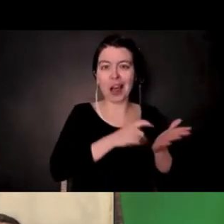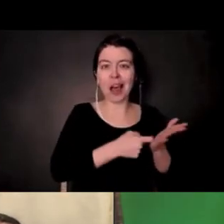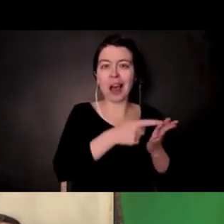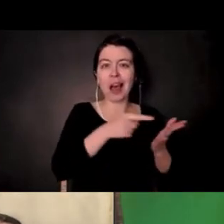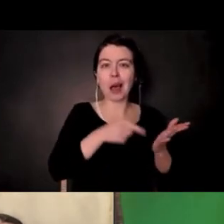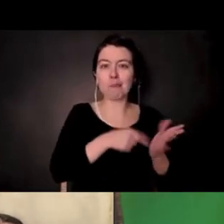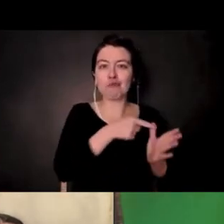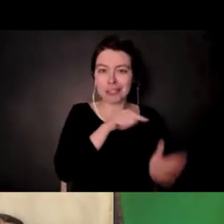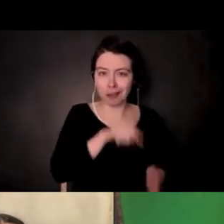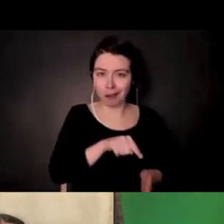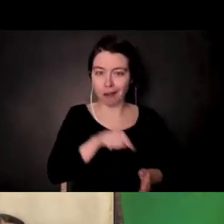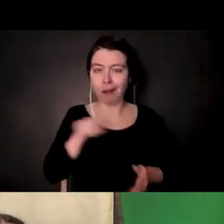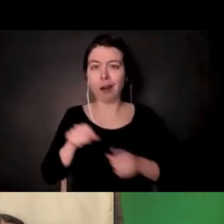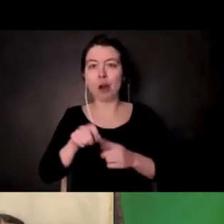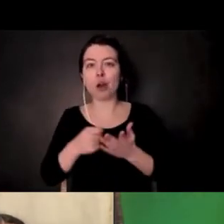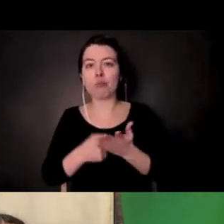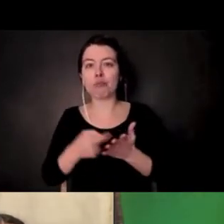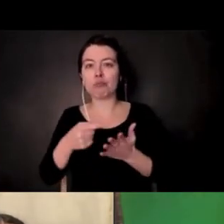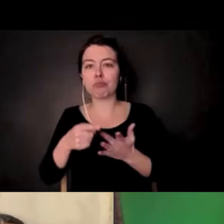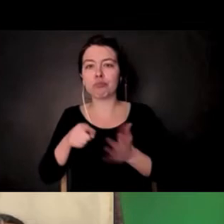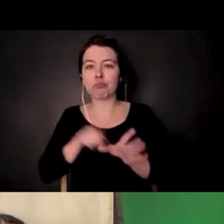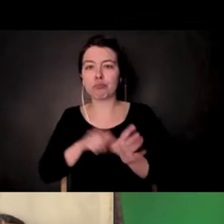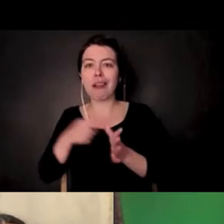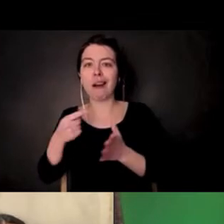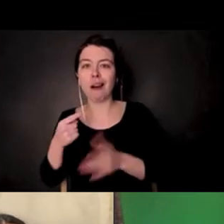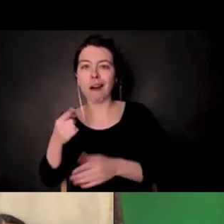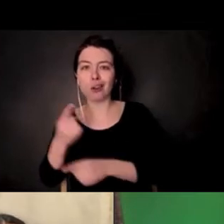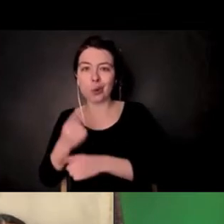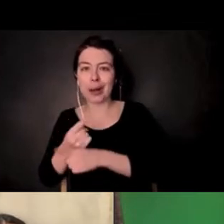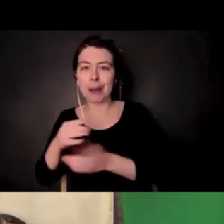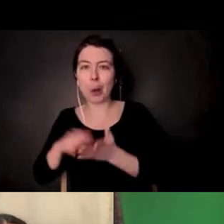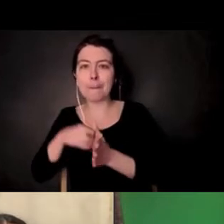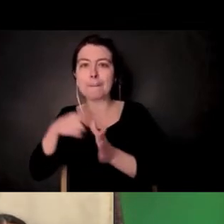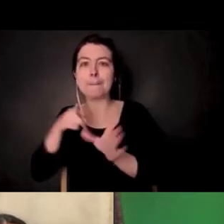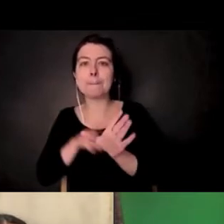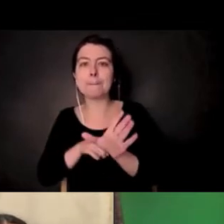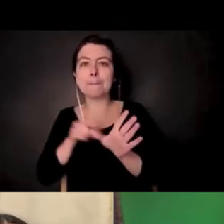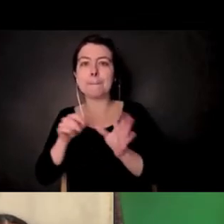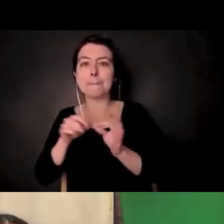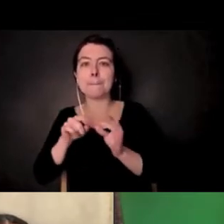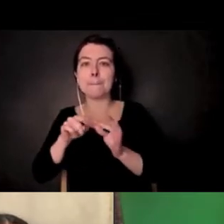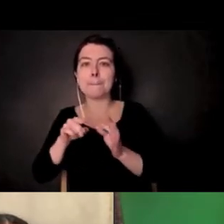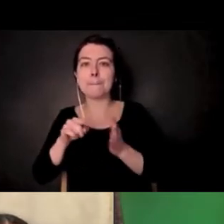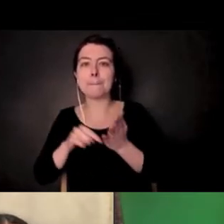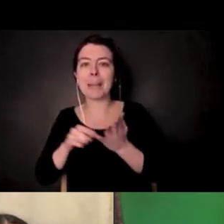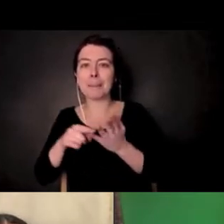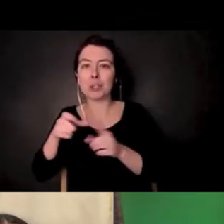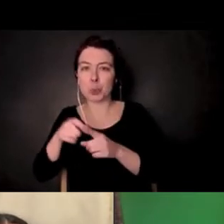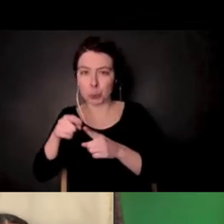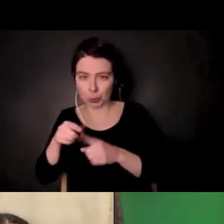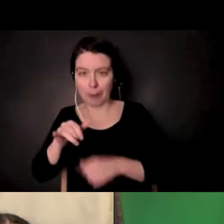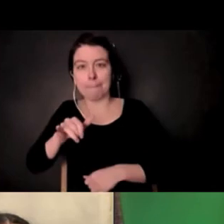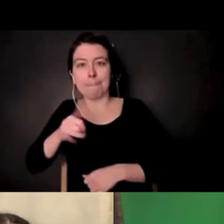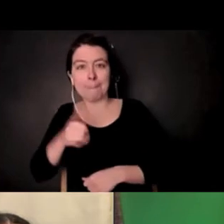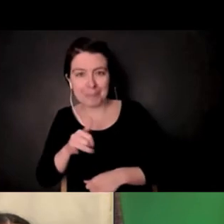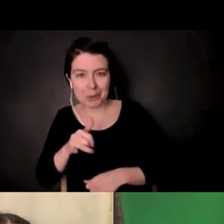their ongoing project, Maybitude, which places embodiment at the center of their practices. So they'll talk about how they